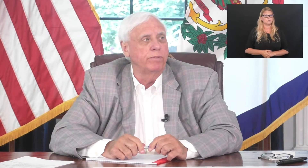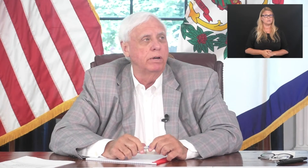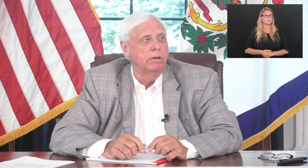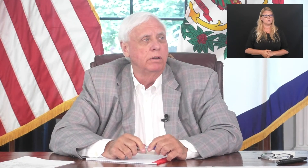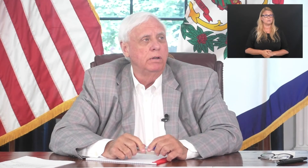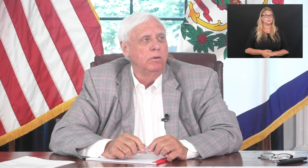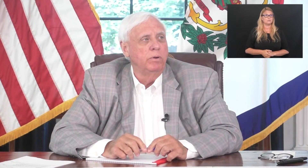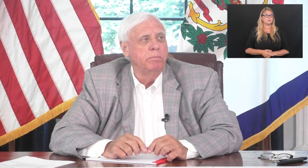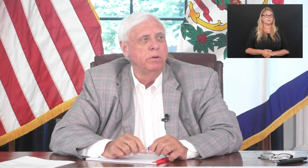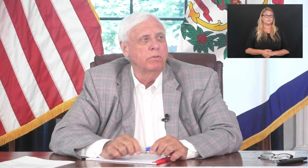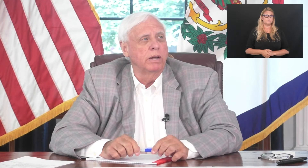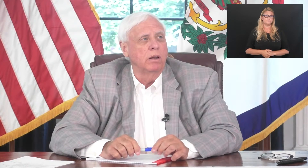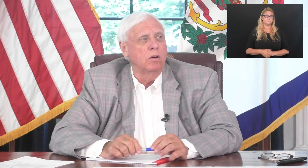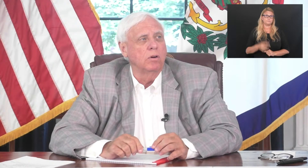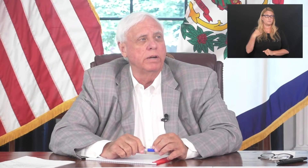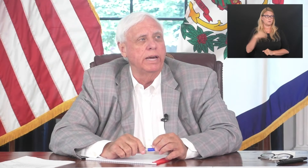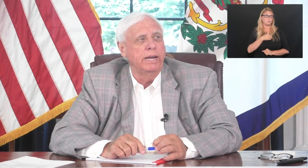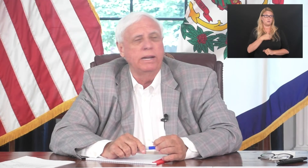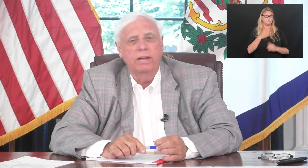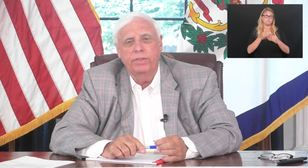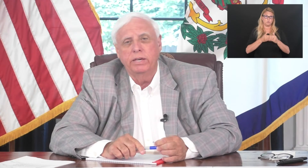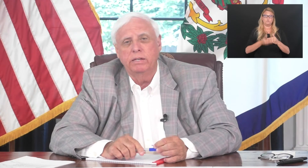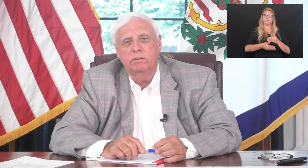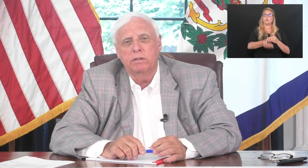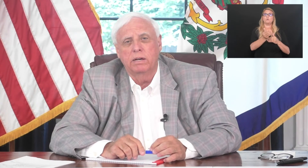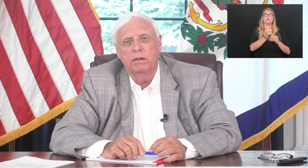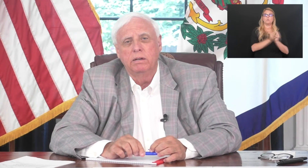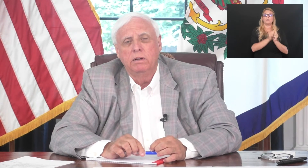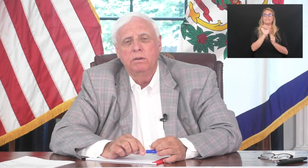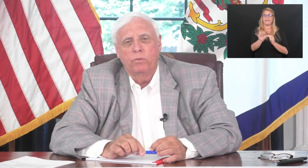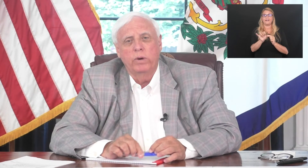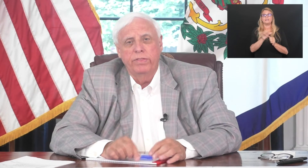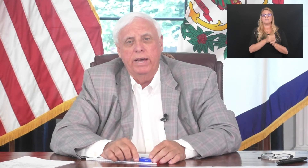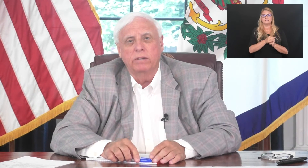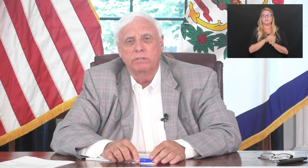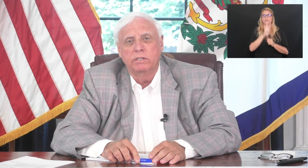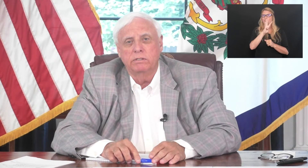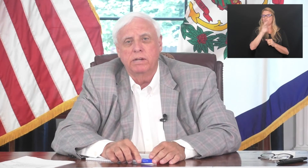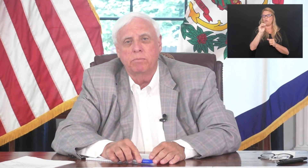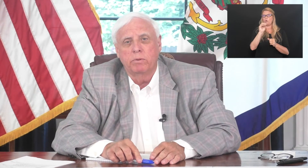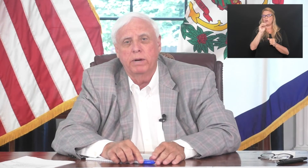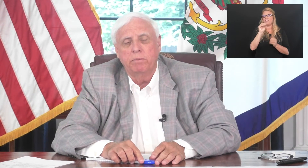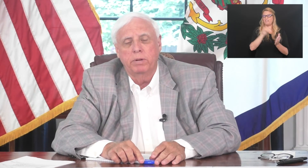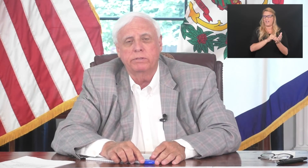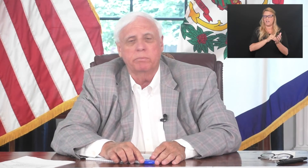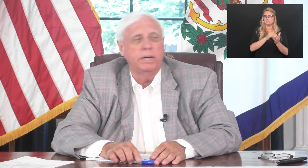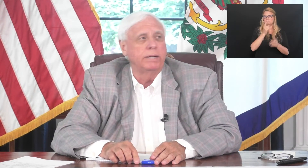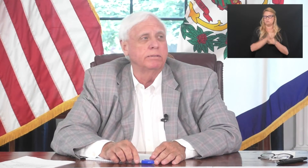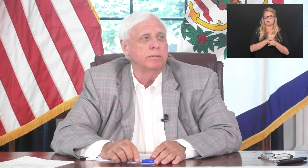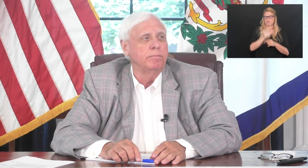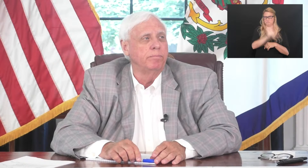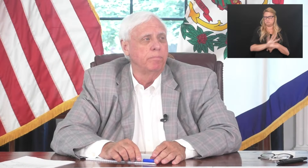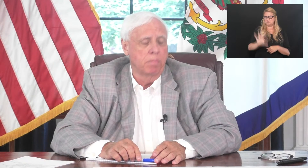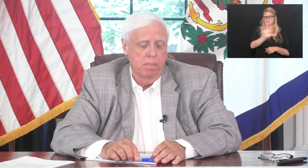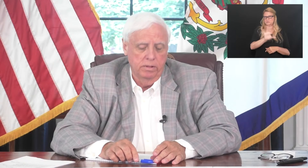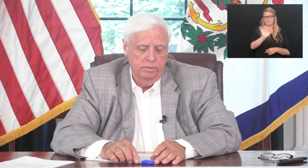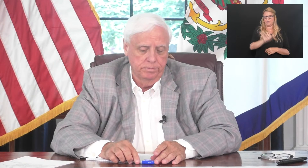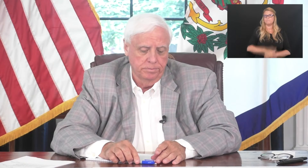we've moved right along on that, and I think it's 40,000 is the number, right, plus or minus.